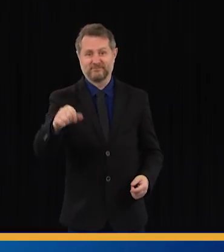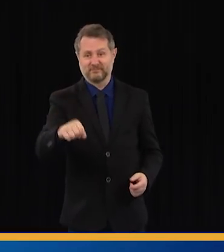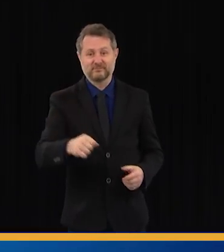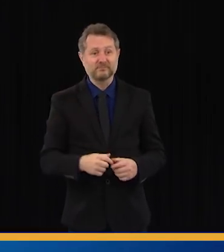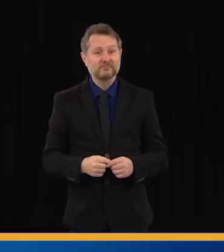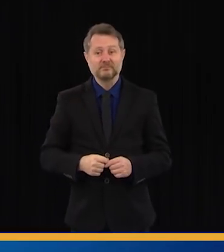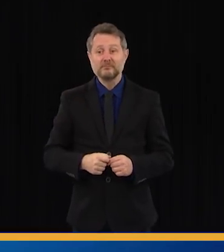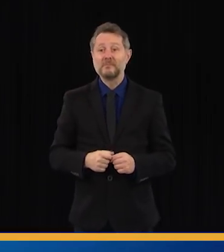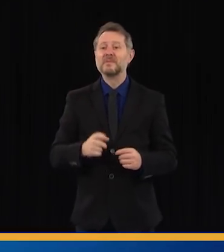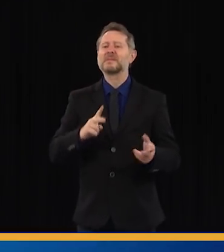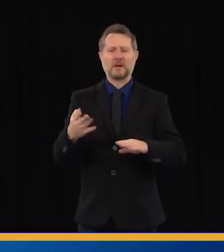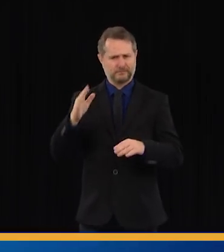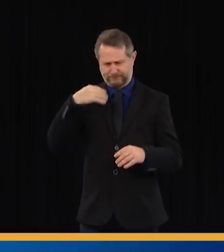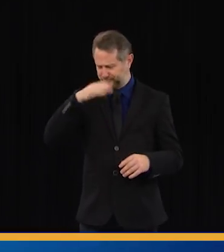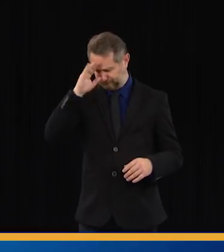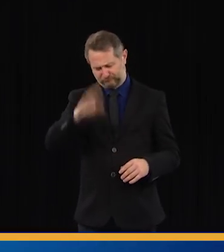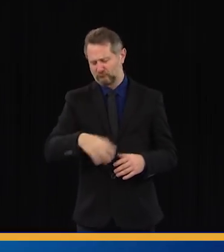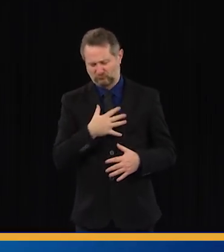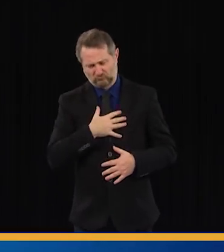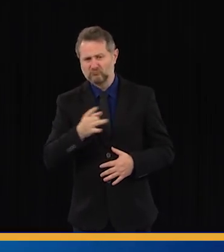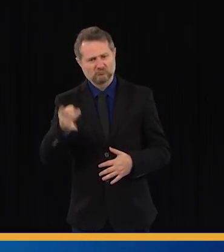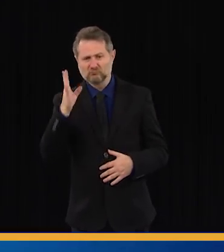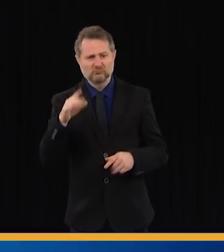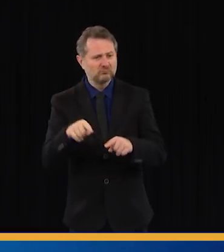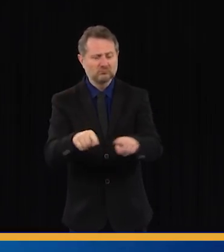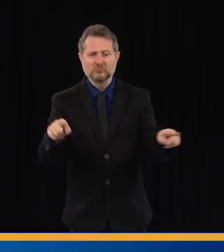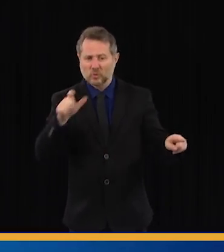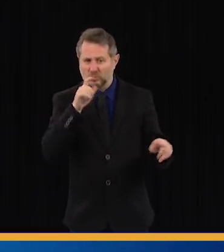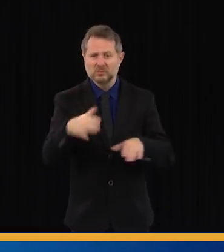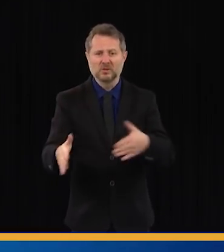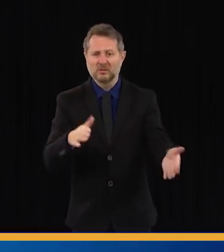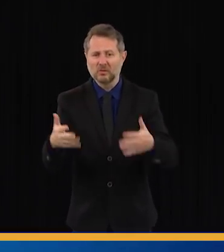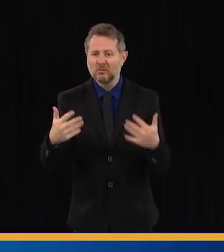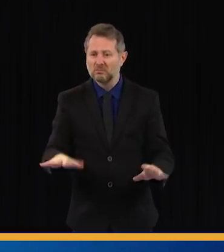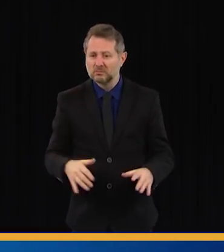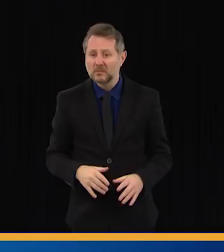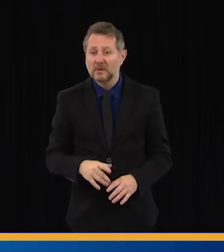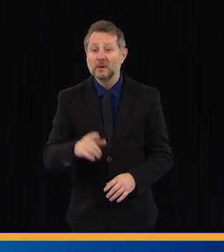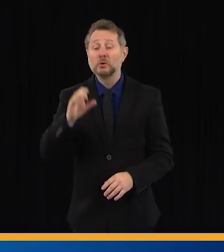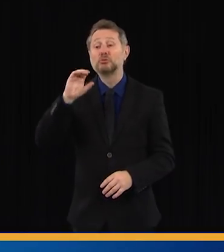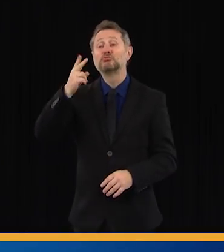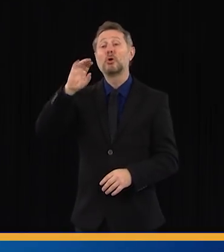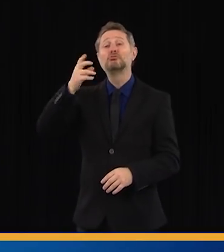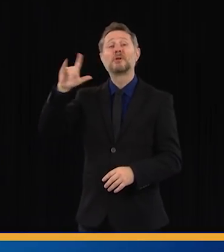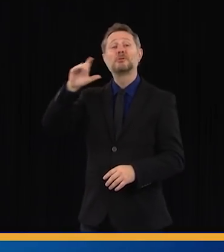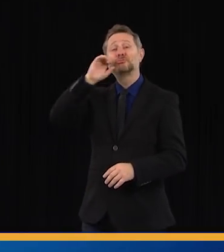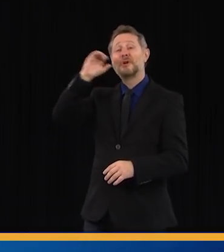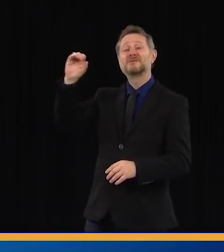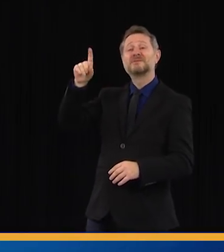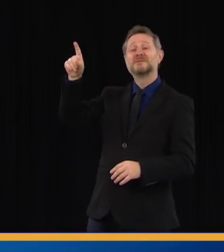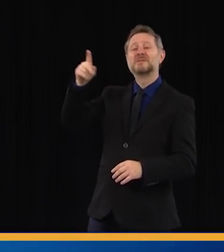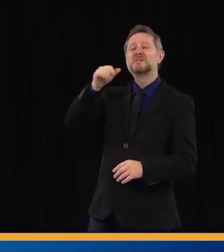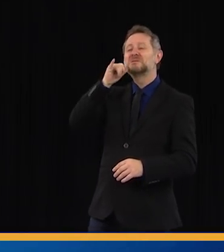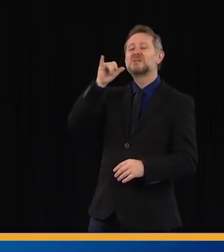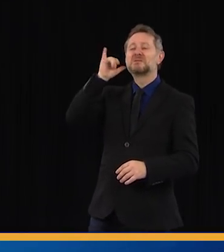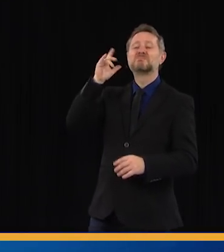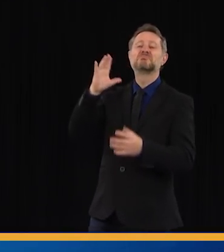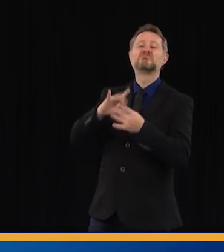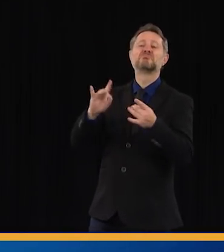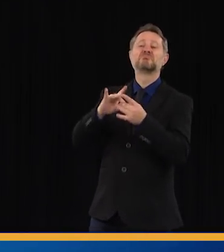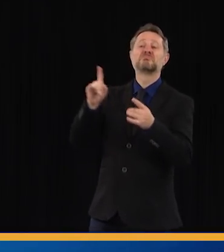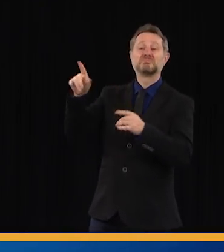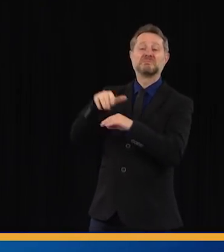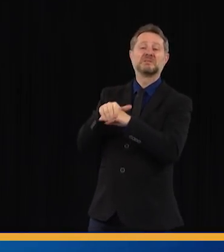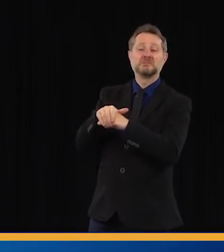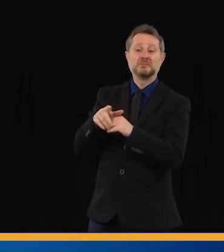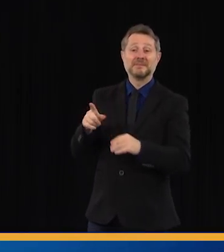worst. And Winston Churchill, I mentioned the other day, the end of the beginning.